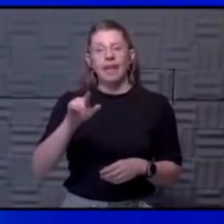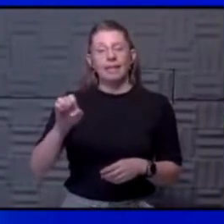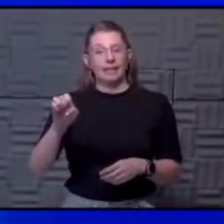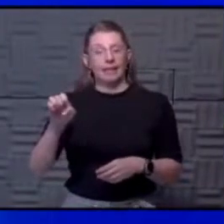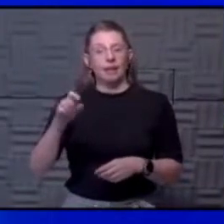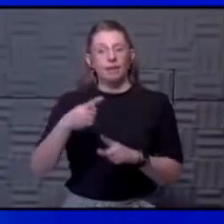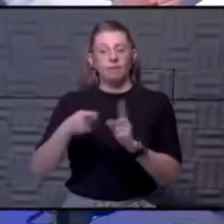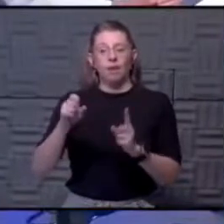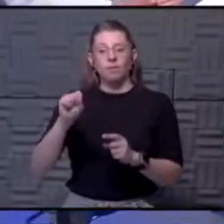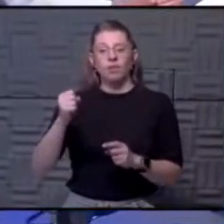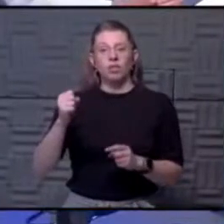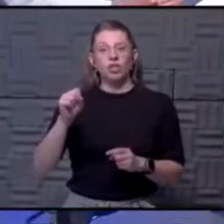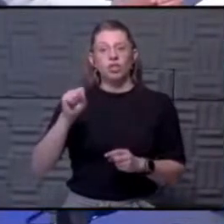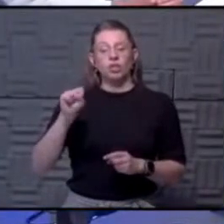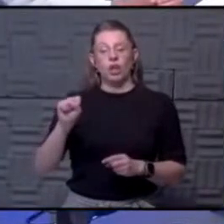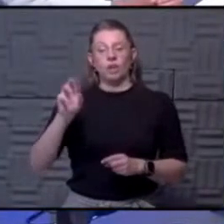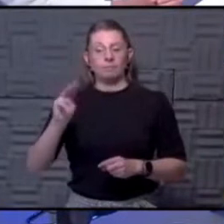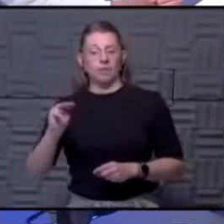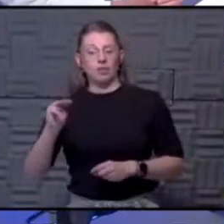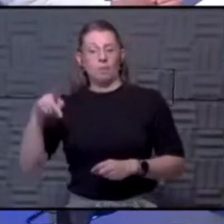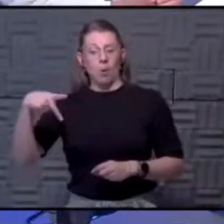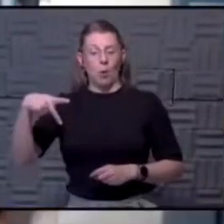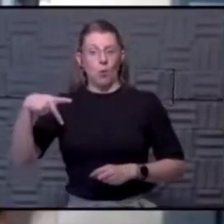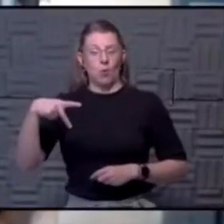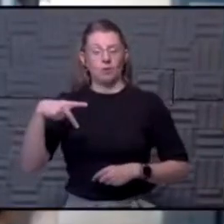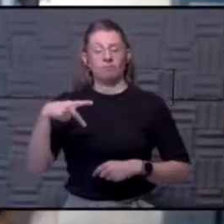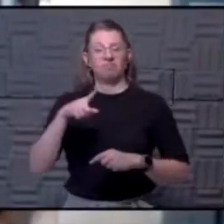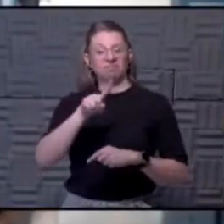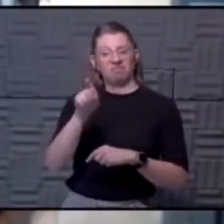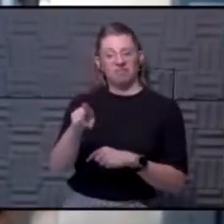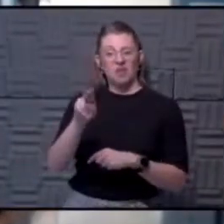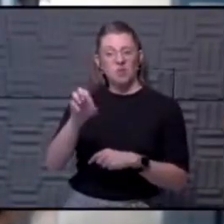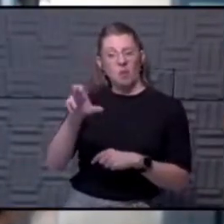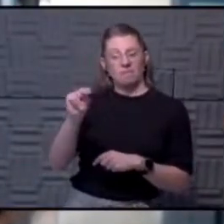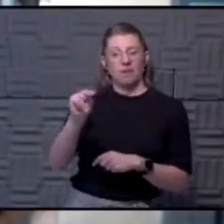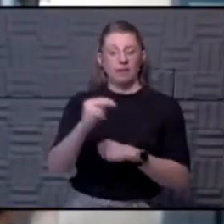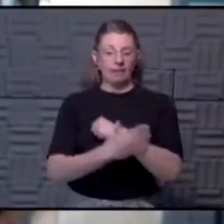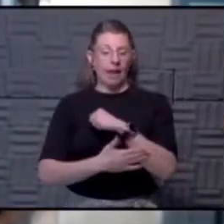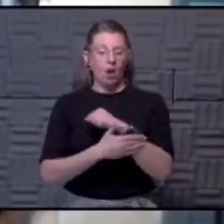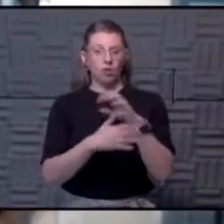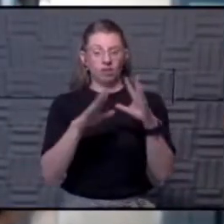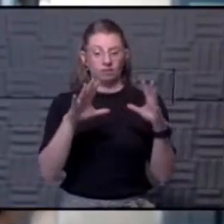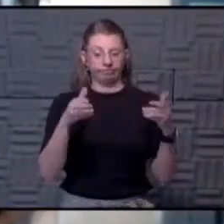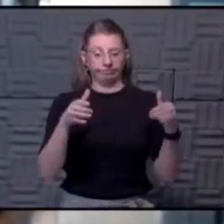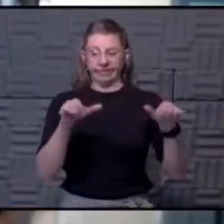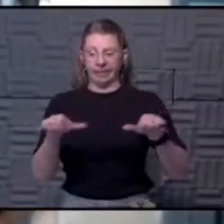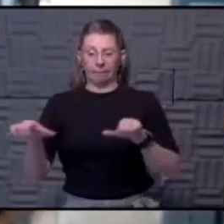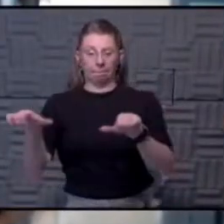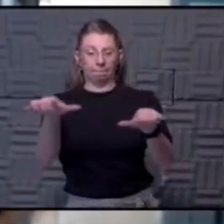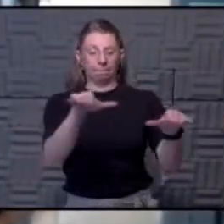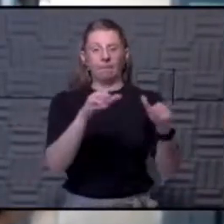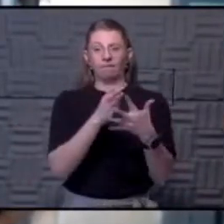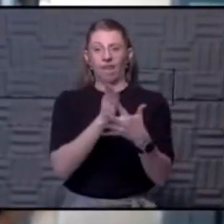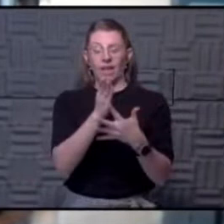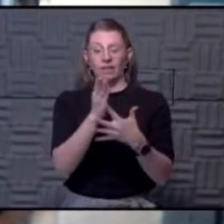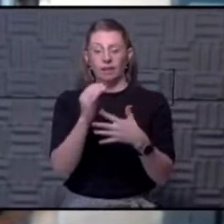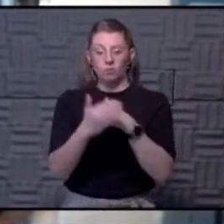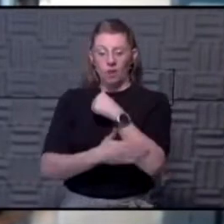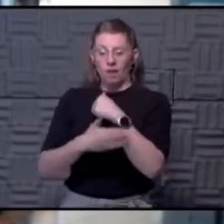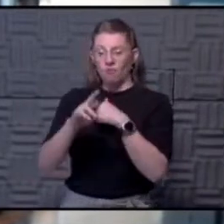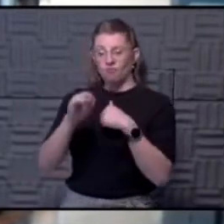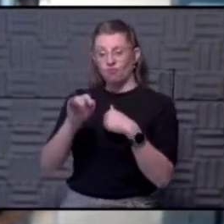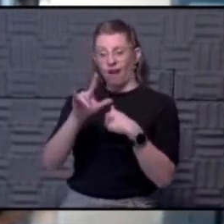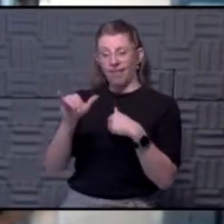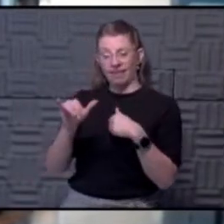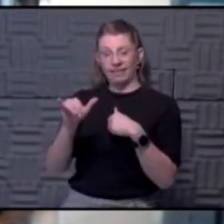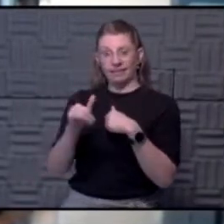Mission Post has a question for Dr. Norman. I know Kansas is trying to keep counties all together on the same phase, but some counties like Riley County